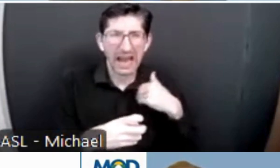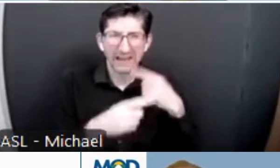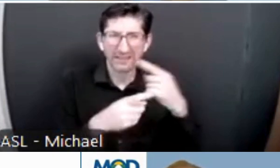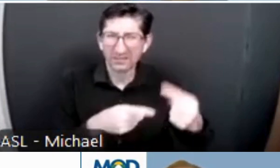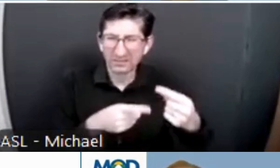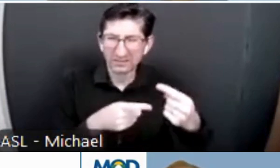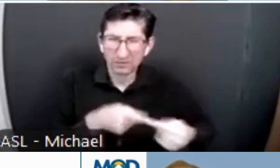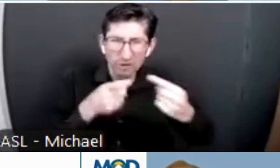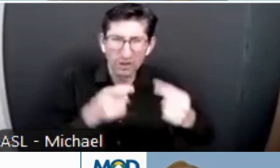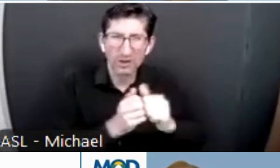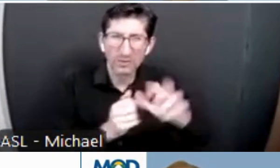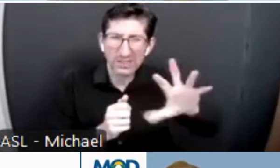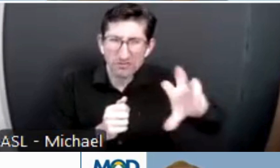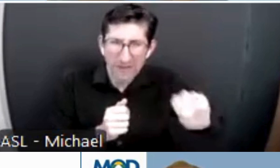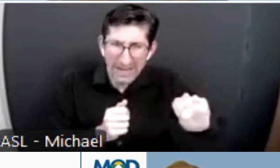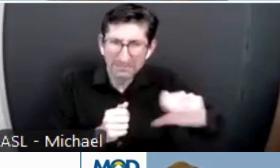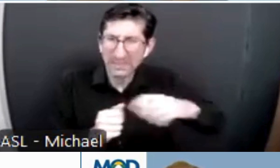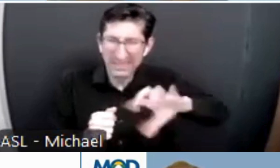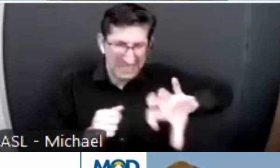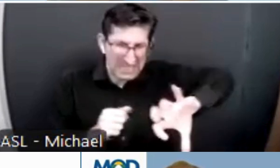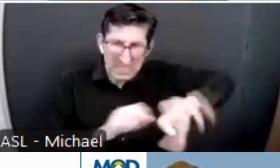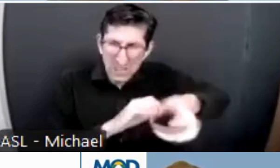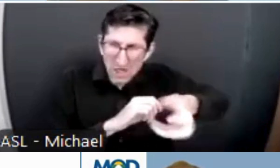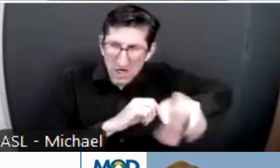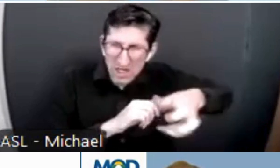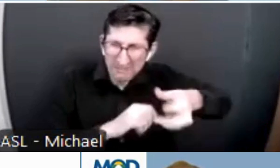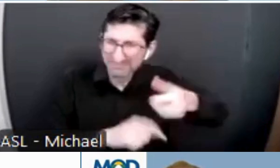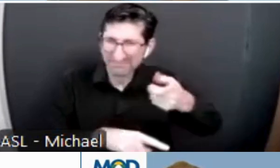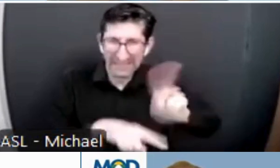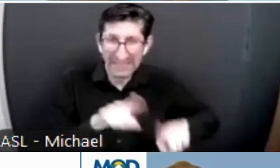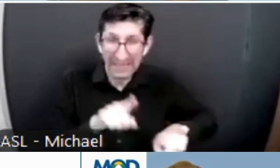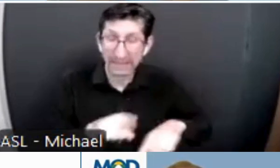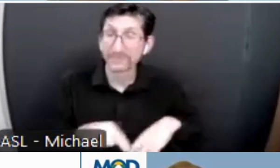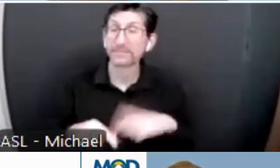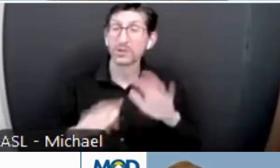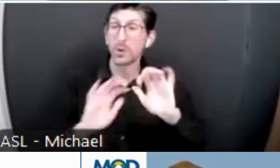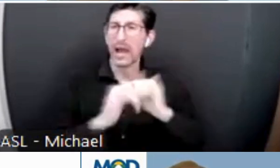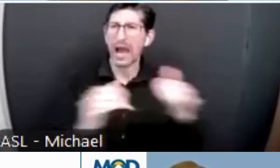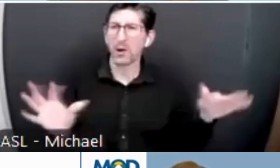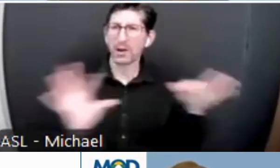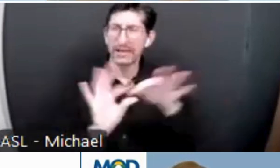clearer. So what about the obstacle and link between the obstacle and limitations?